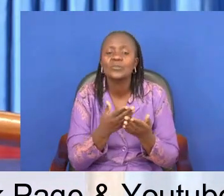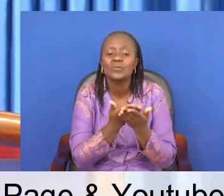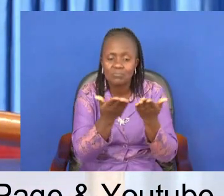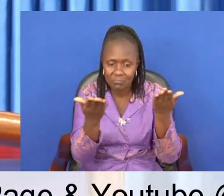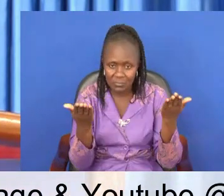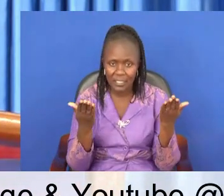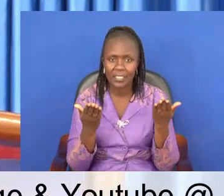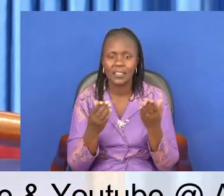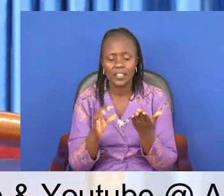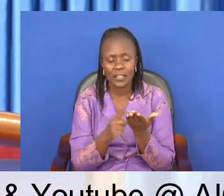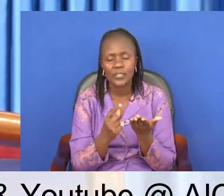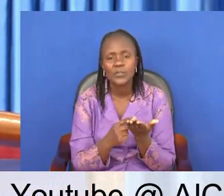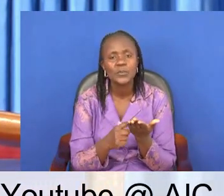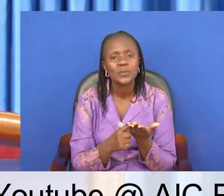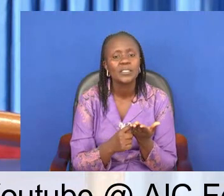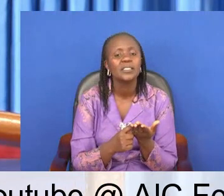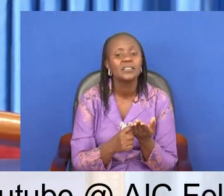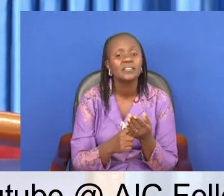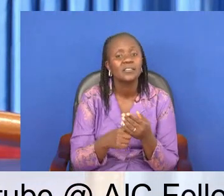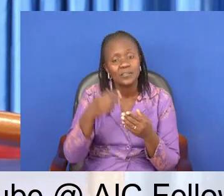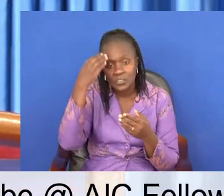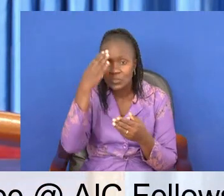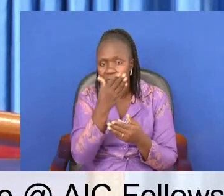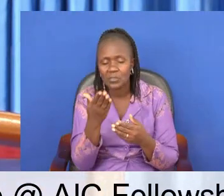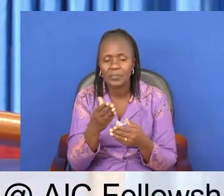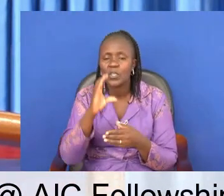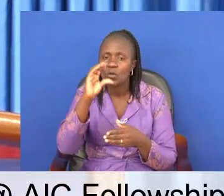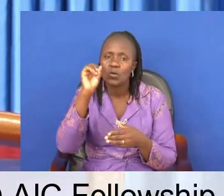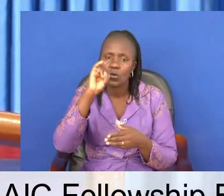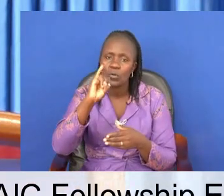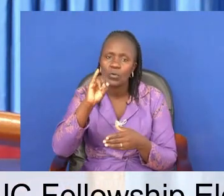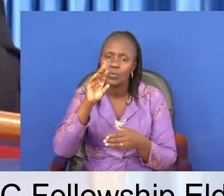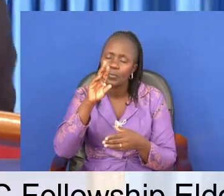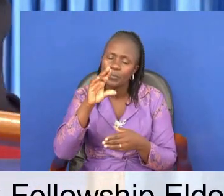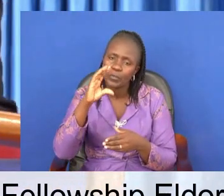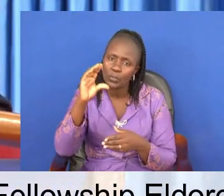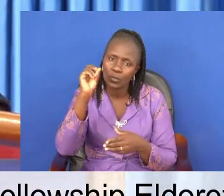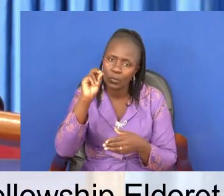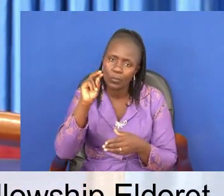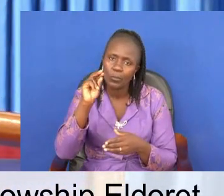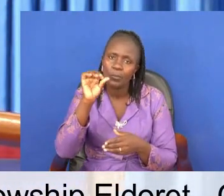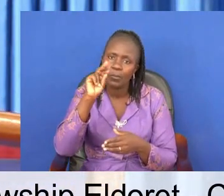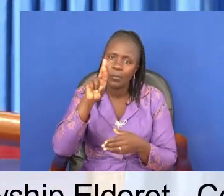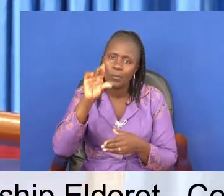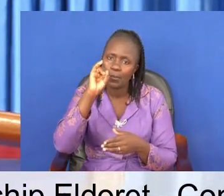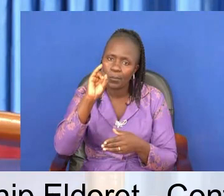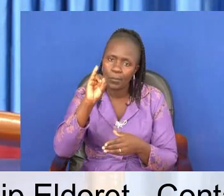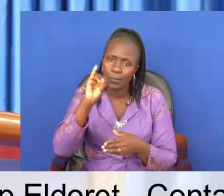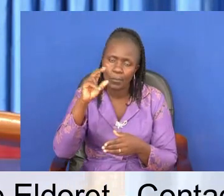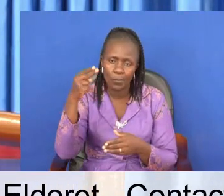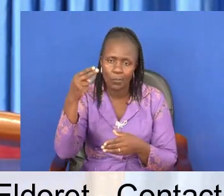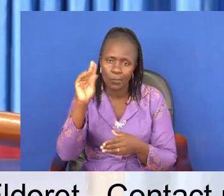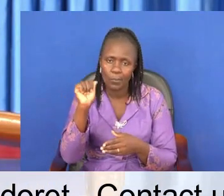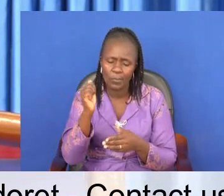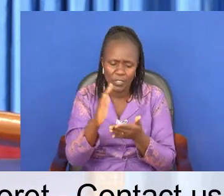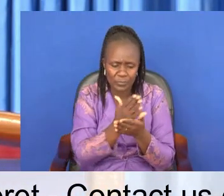explain this gospel that is a mystery to many. The Corinthians had split in groups. When you read the previous chapters, you'll find that the Corinthians